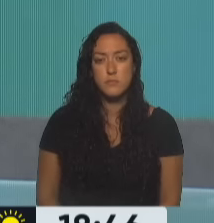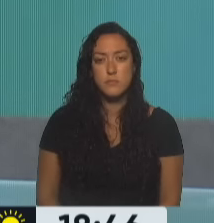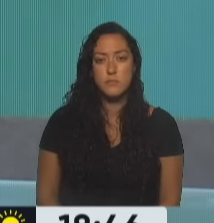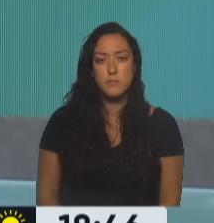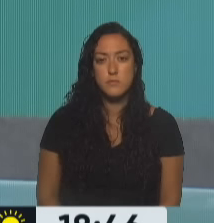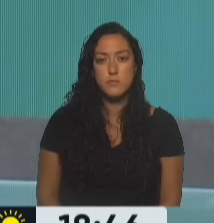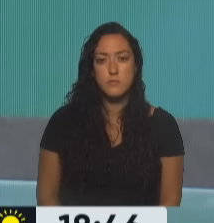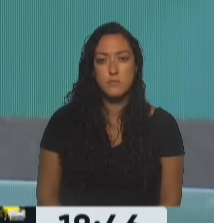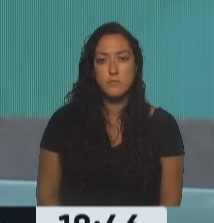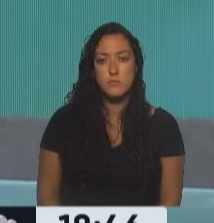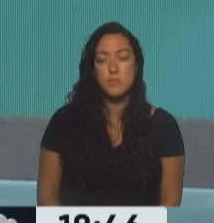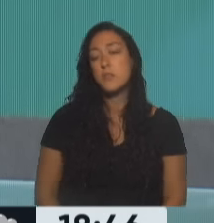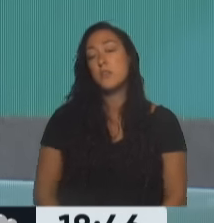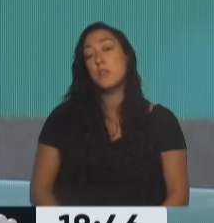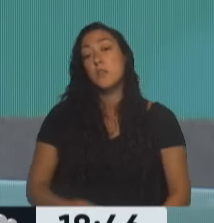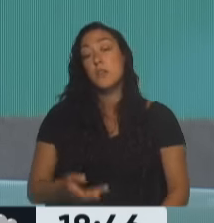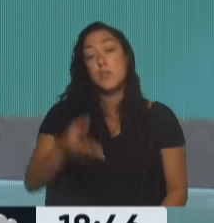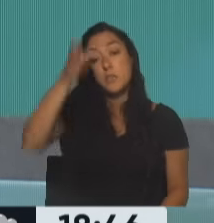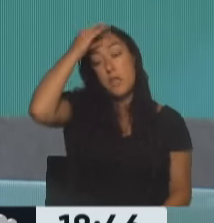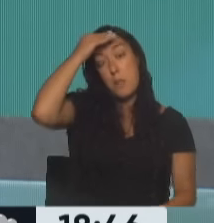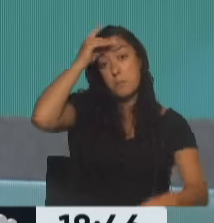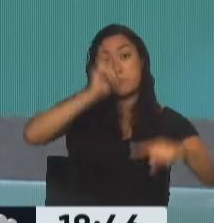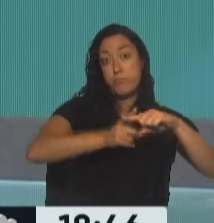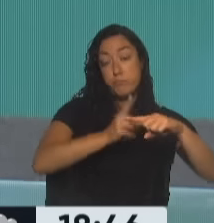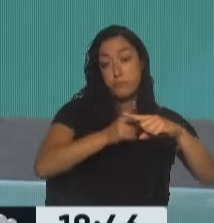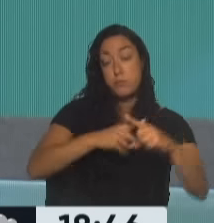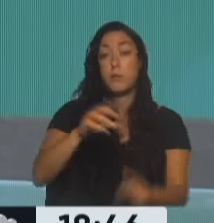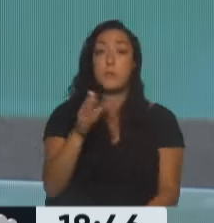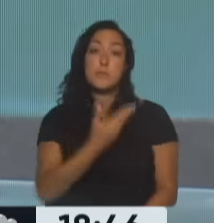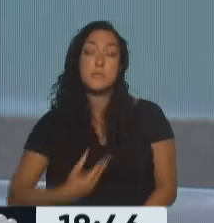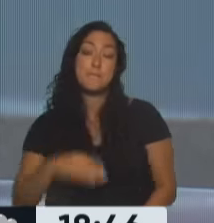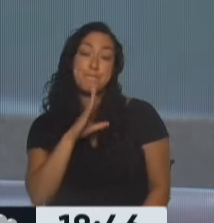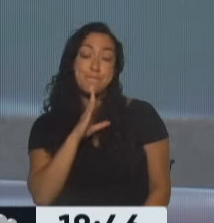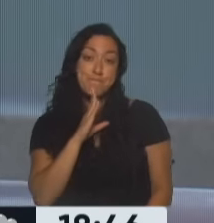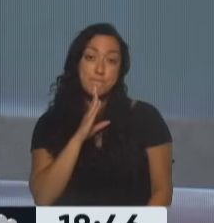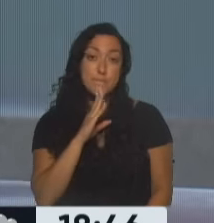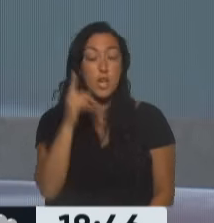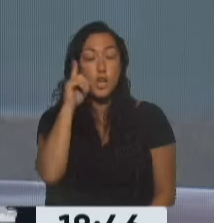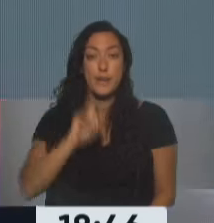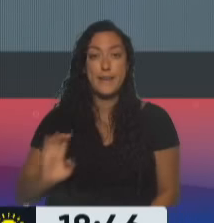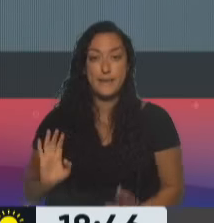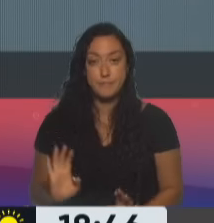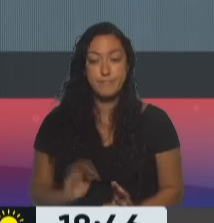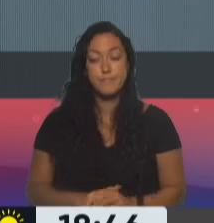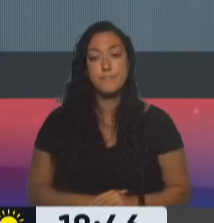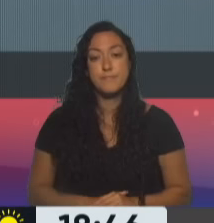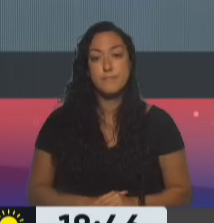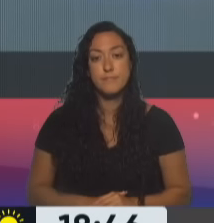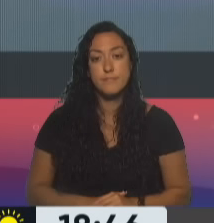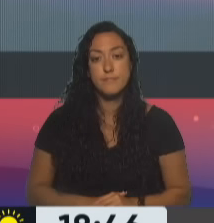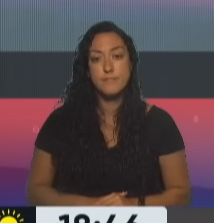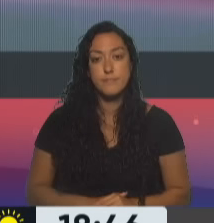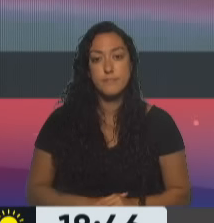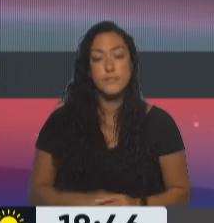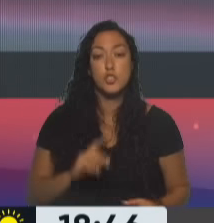Bueno, bien, optimismo, Nuria, por parte de Donald Trump, escepticismo por el momento por parte del primer ministro de Israel a un